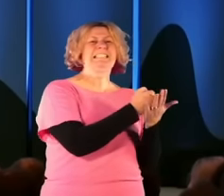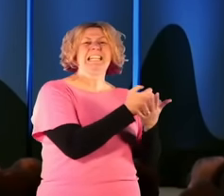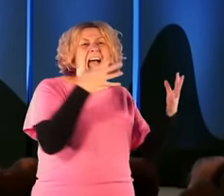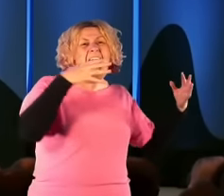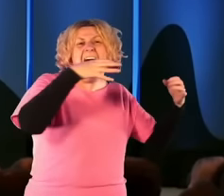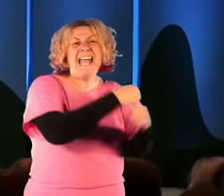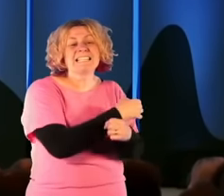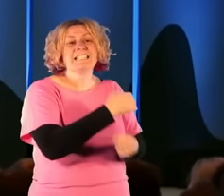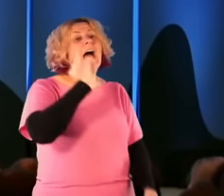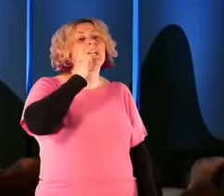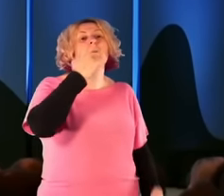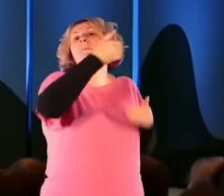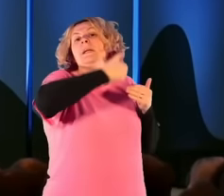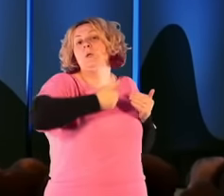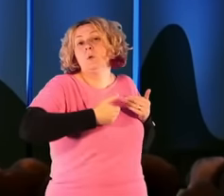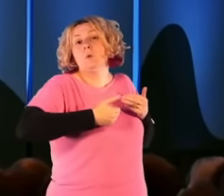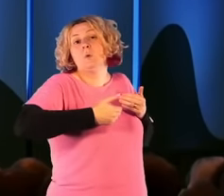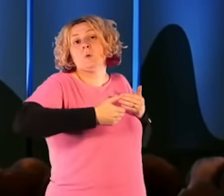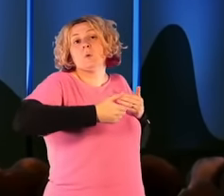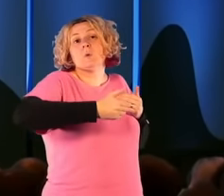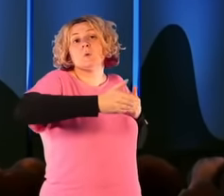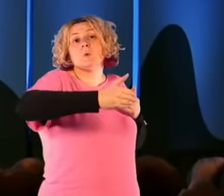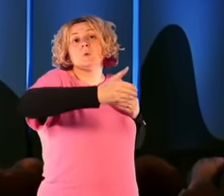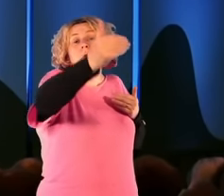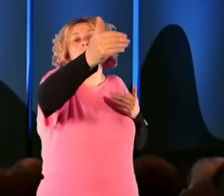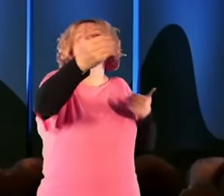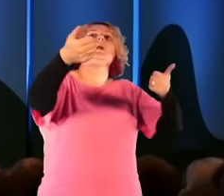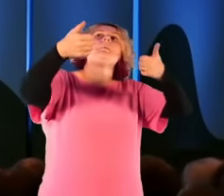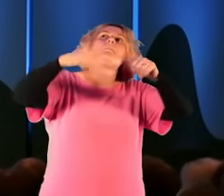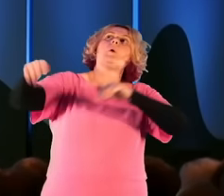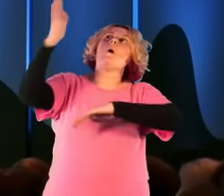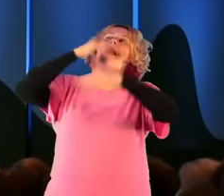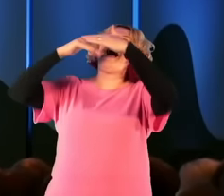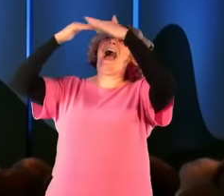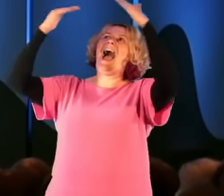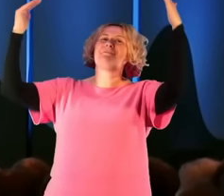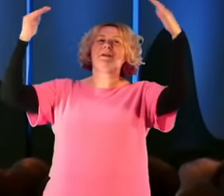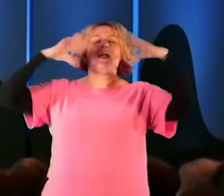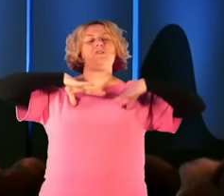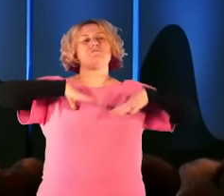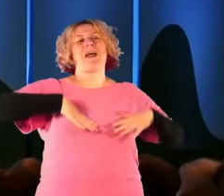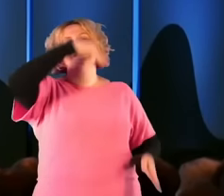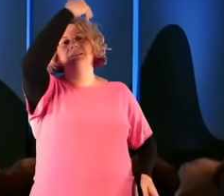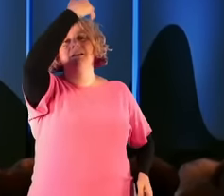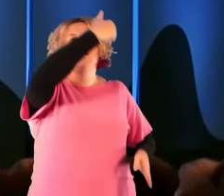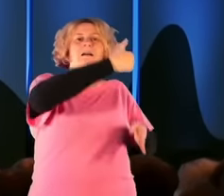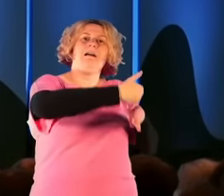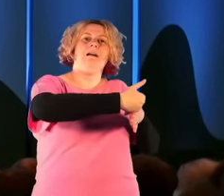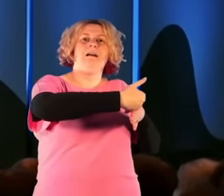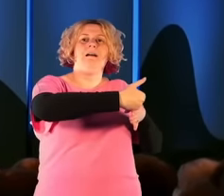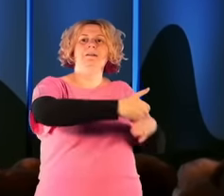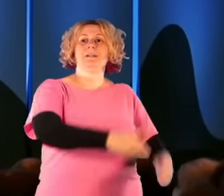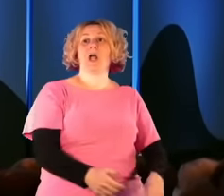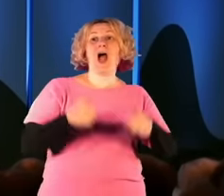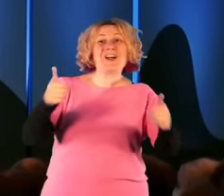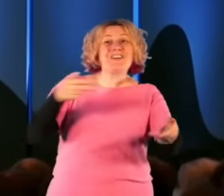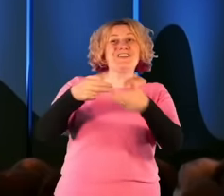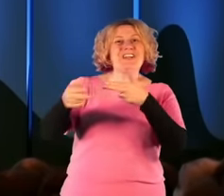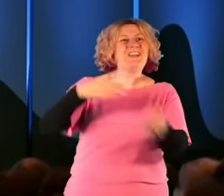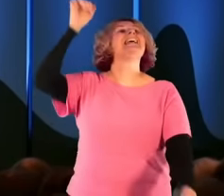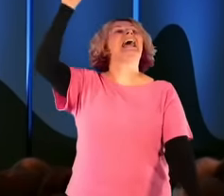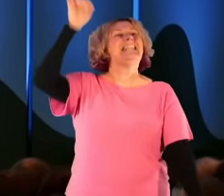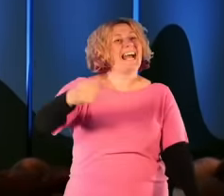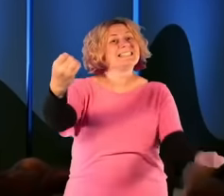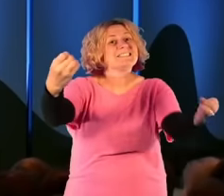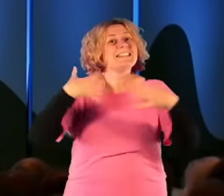it's going to be a battle all the way. But when you get to heaven, you rest from sin forever. Isn't that good news? Yes. Thank you. You're learning to say